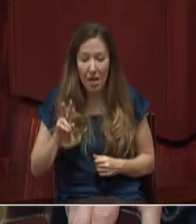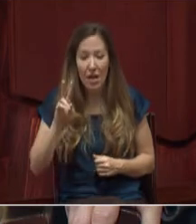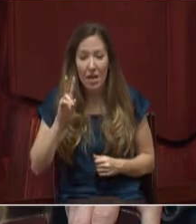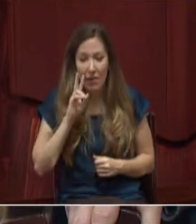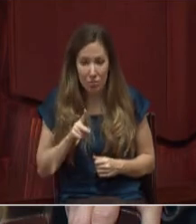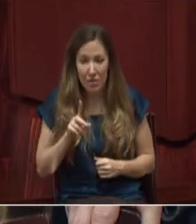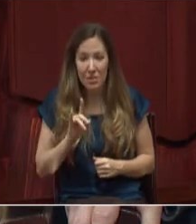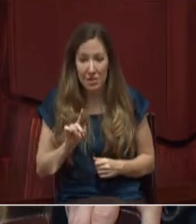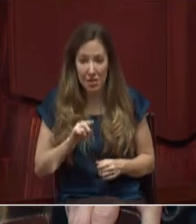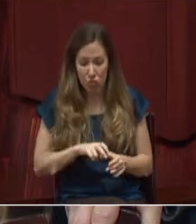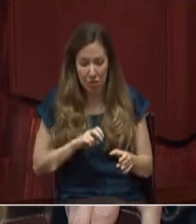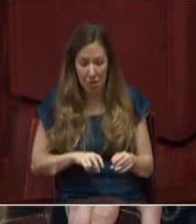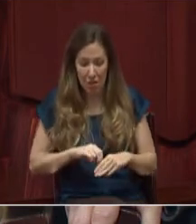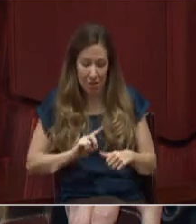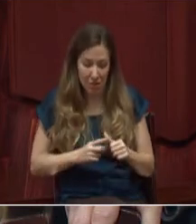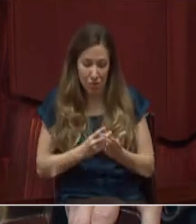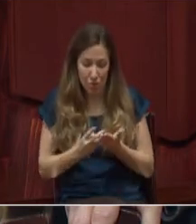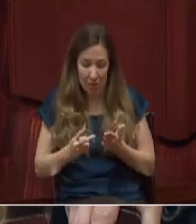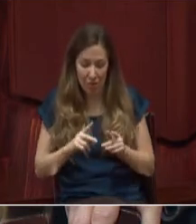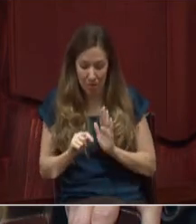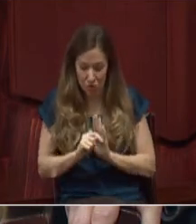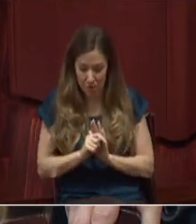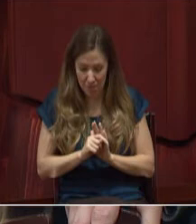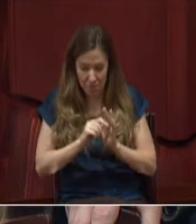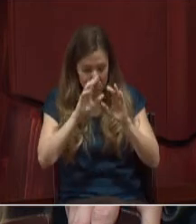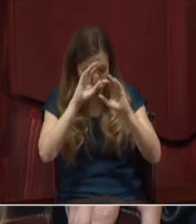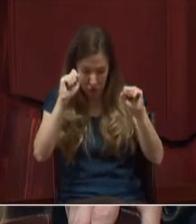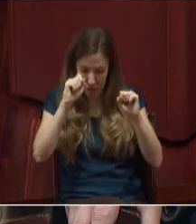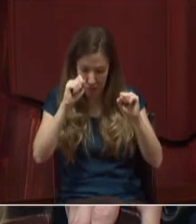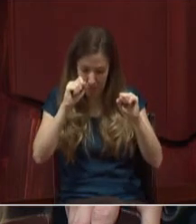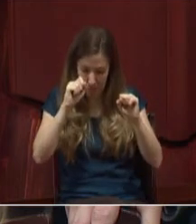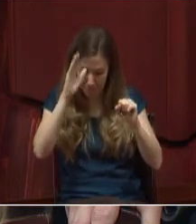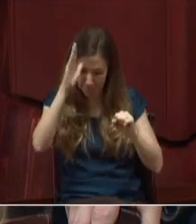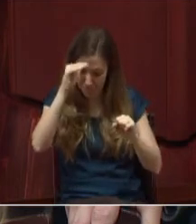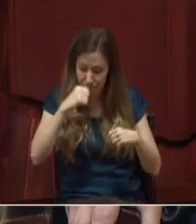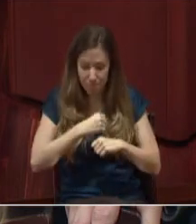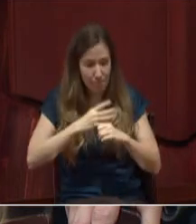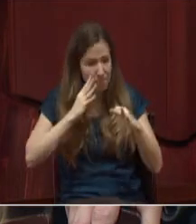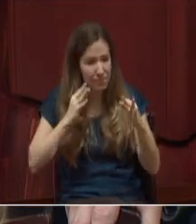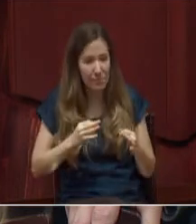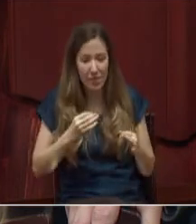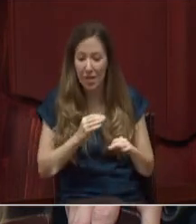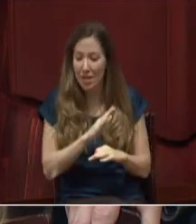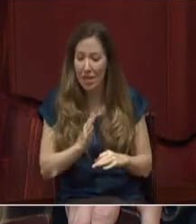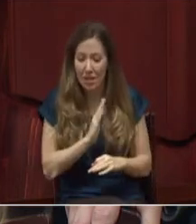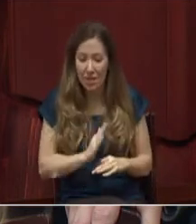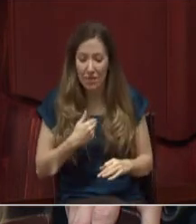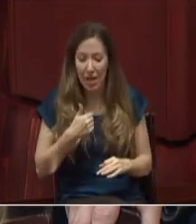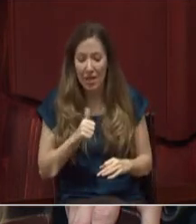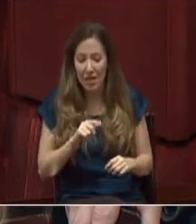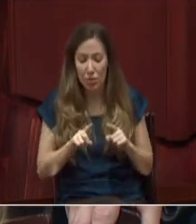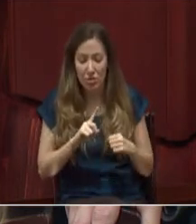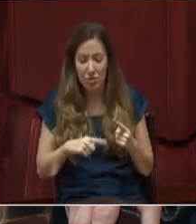2-week period of October, the president was there to make the decision, and there was never any question about who was in